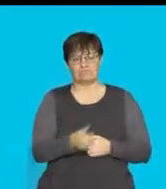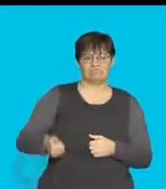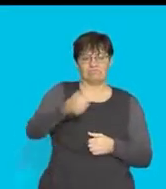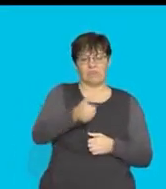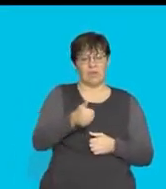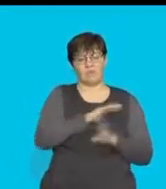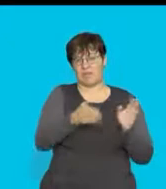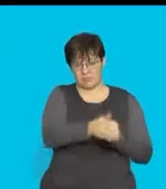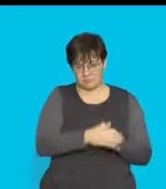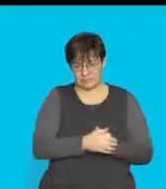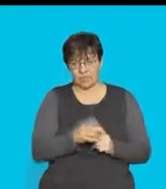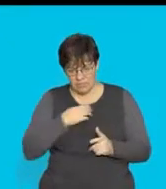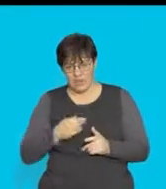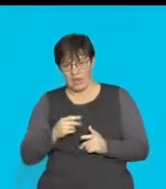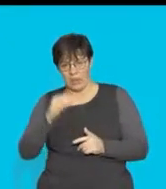of the dominant trait.